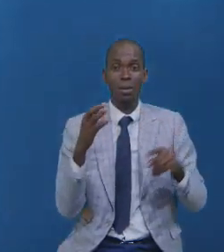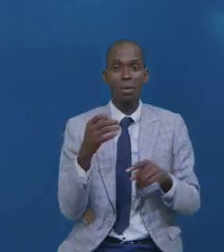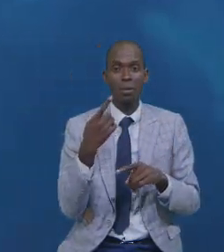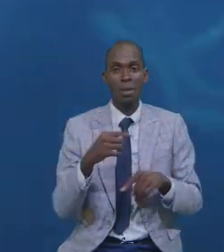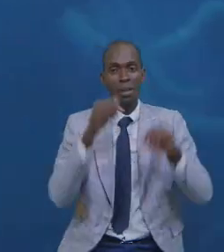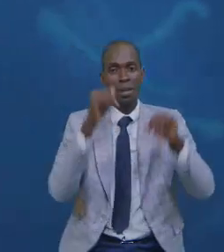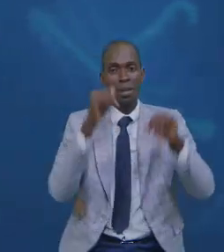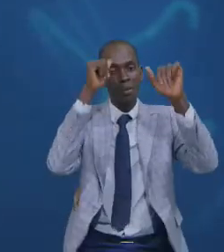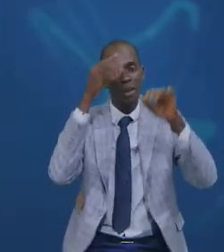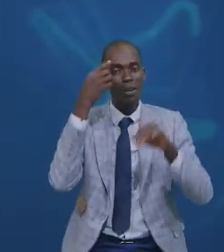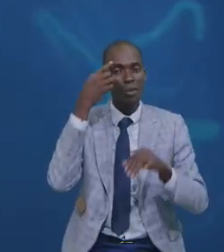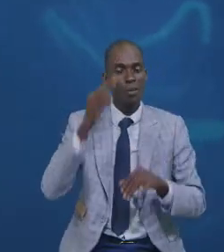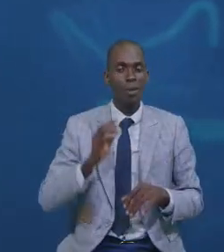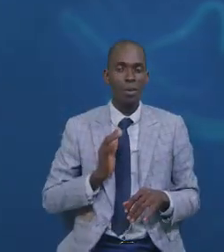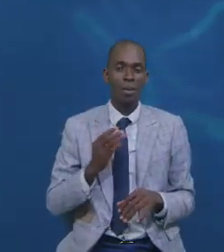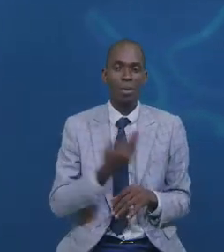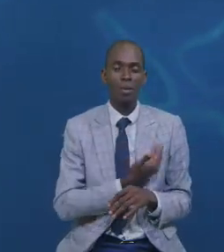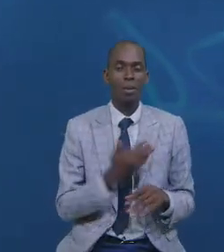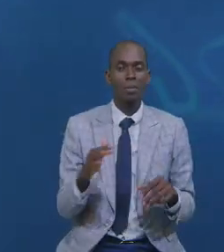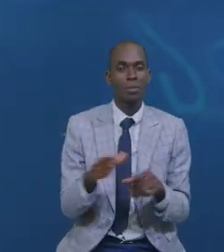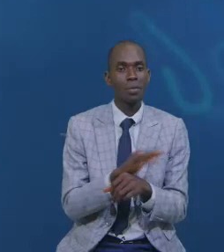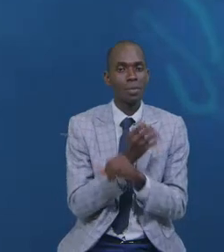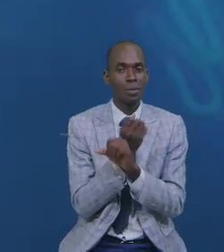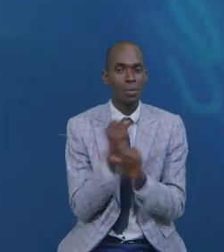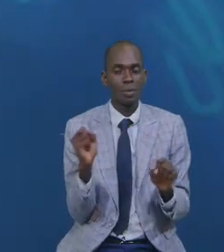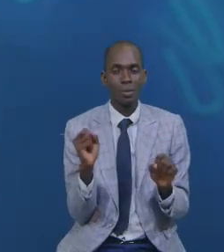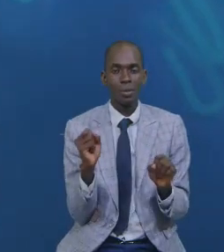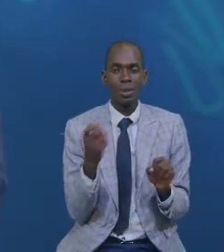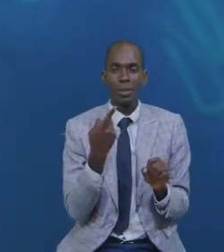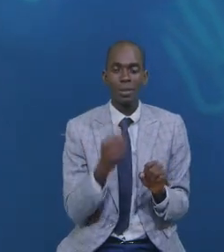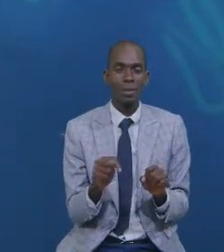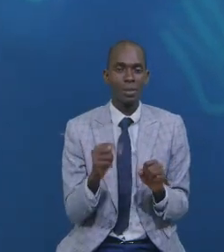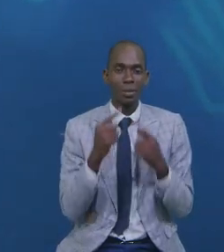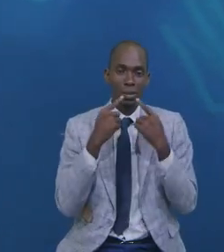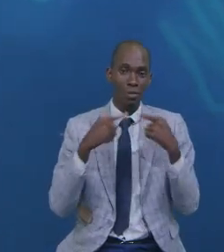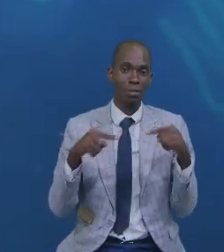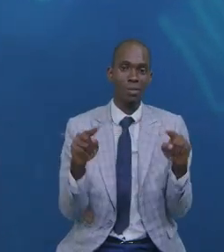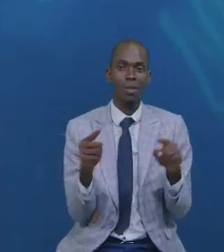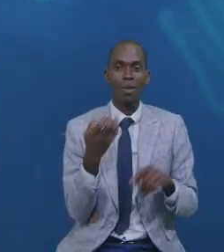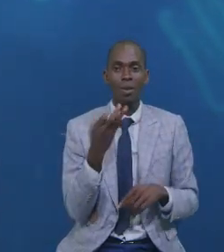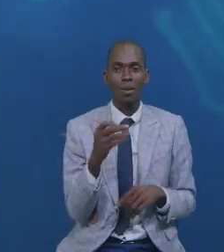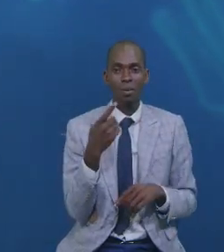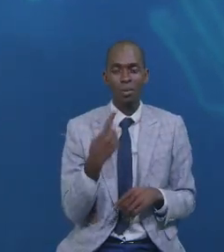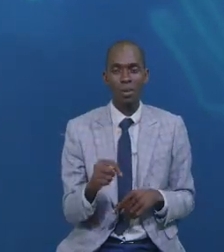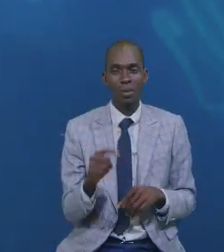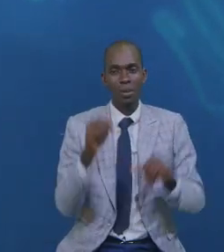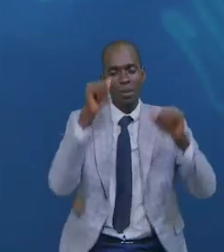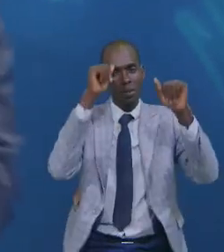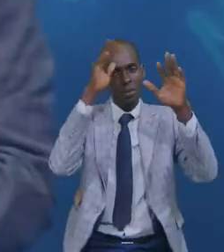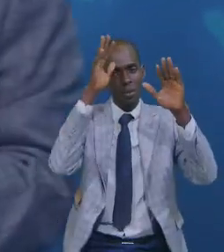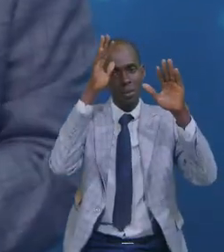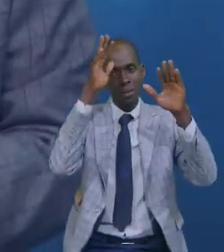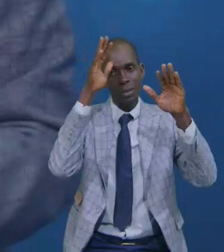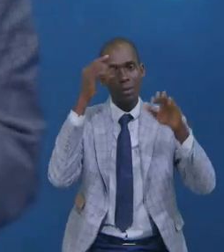for your full salvation. The decree of the Father for your full